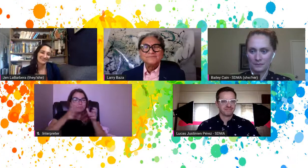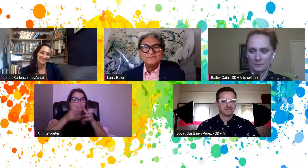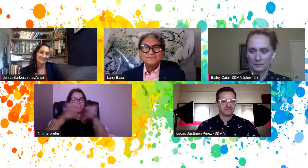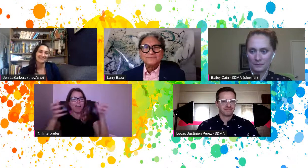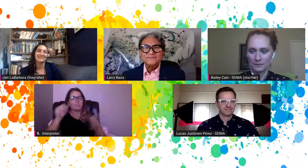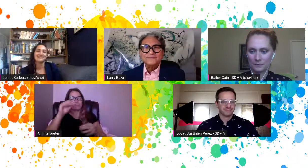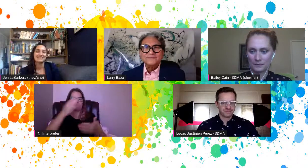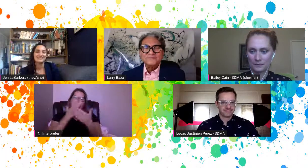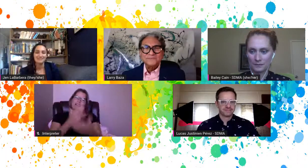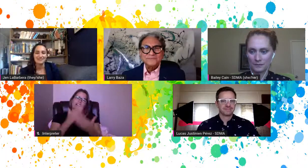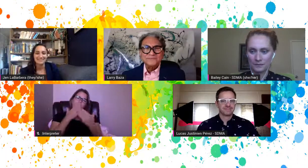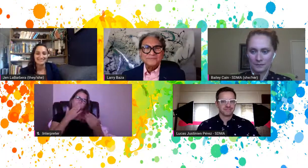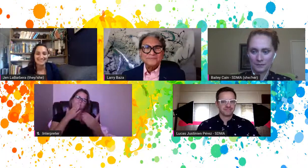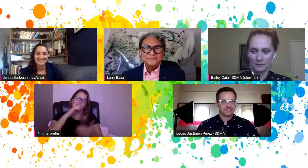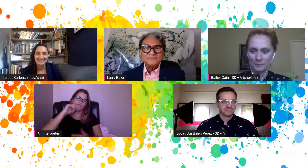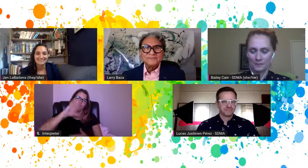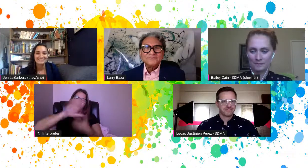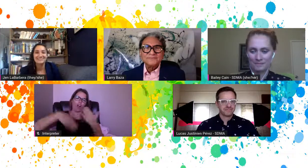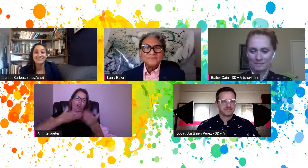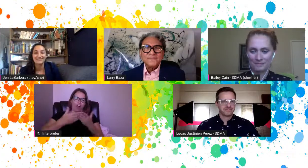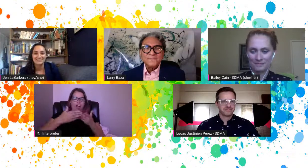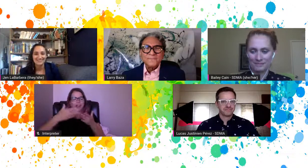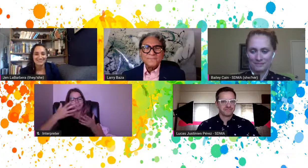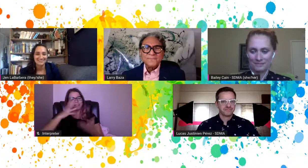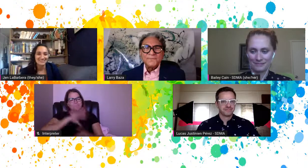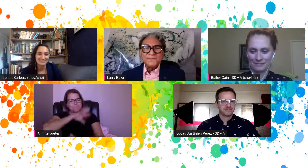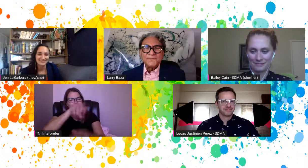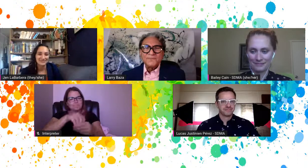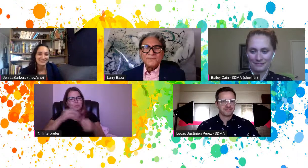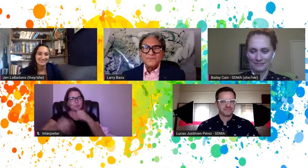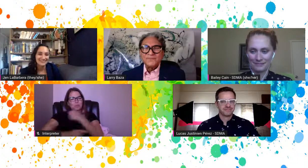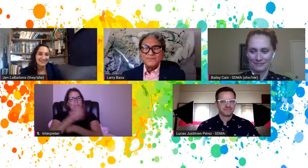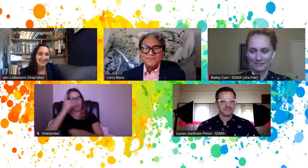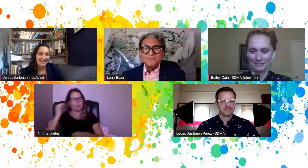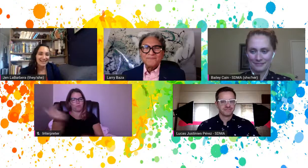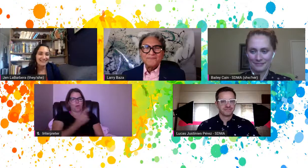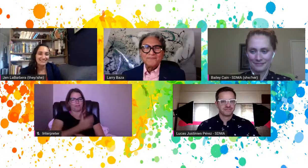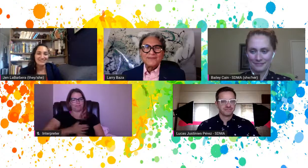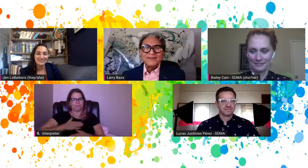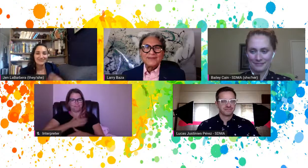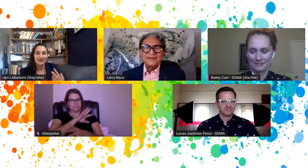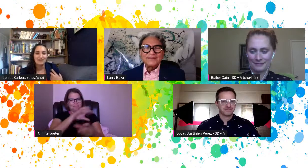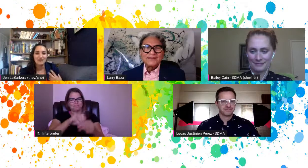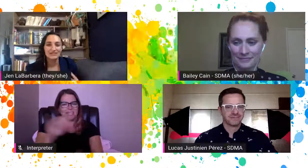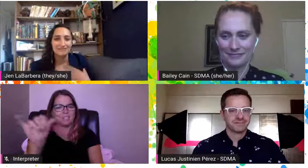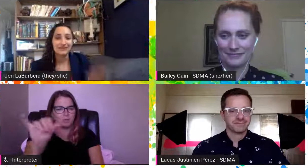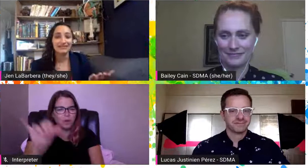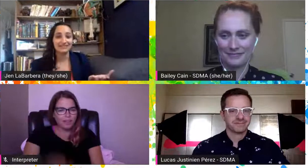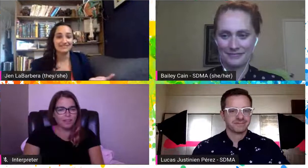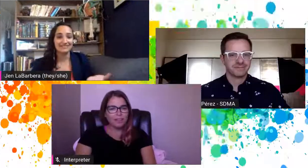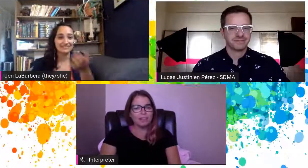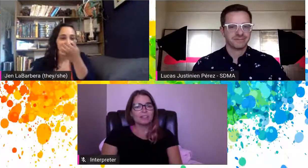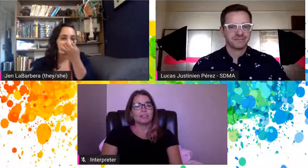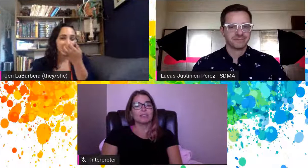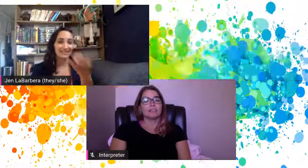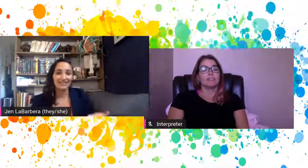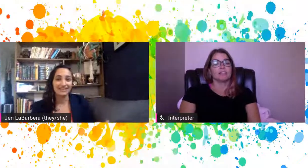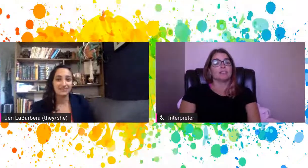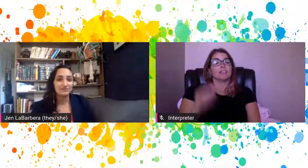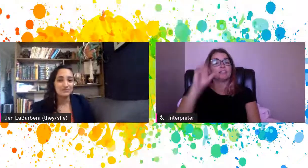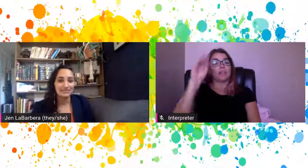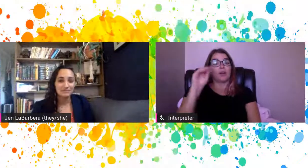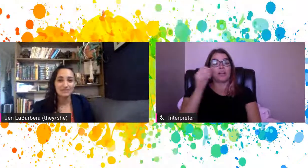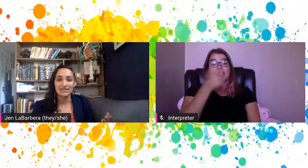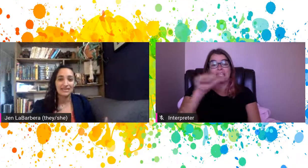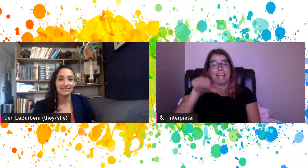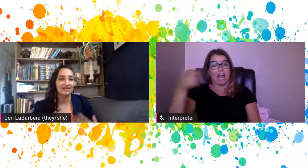thank you all for taking me there today and taking the rest of us there as well. And so per Larry's suggestion, any